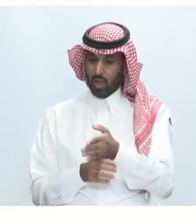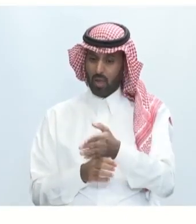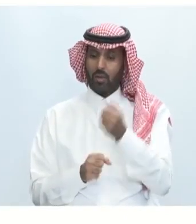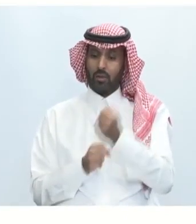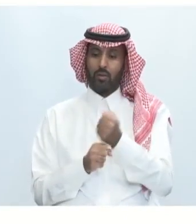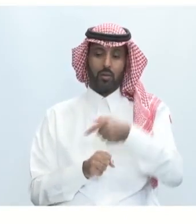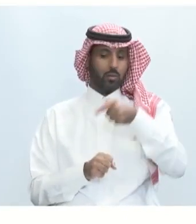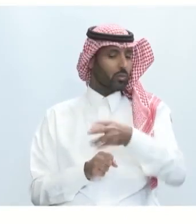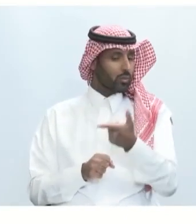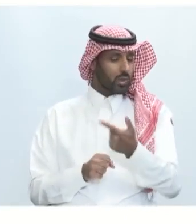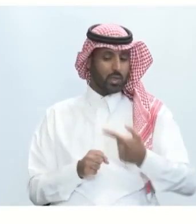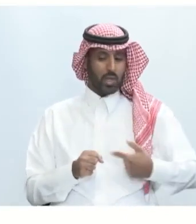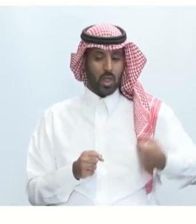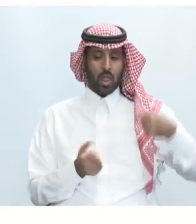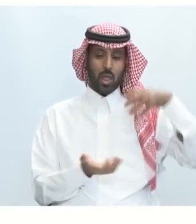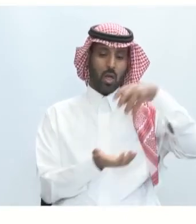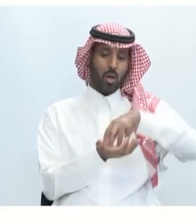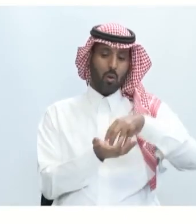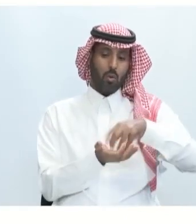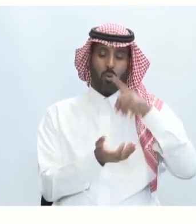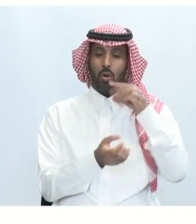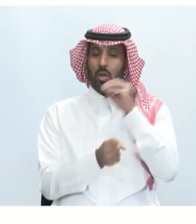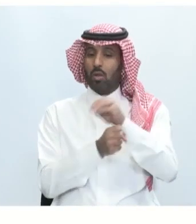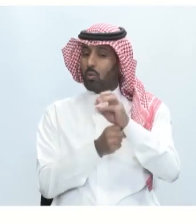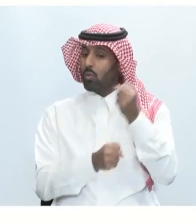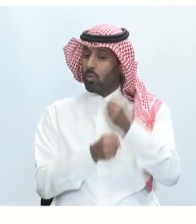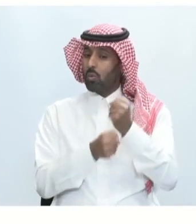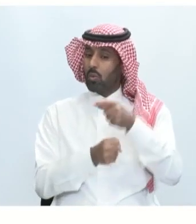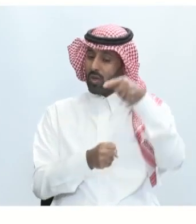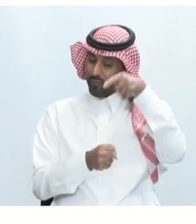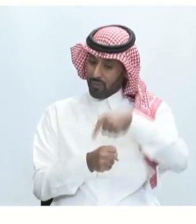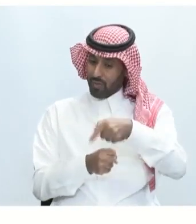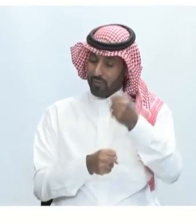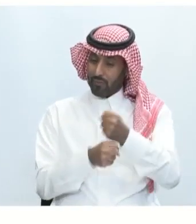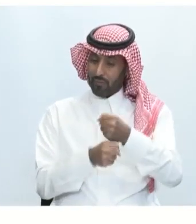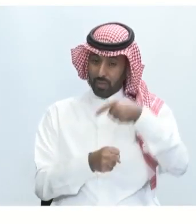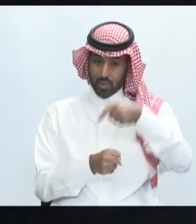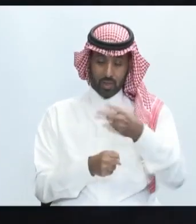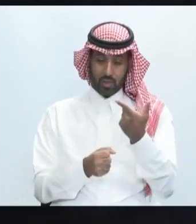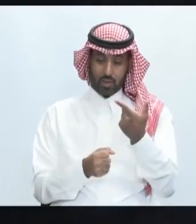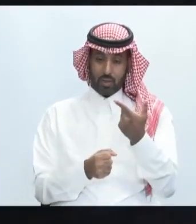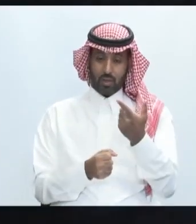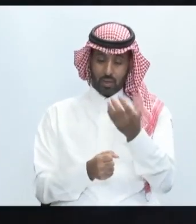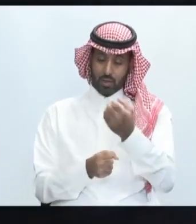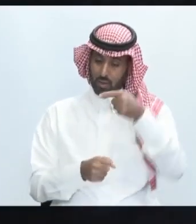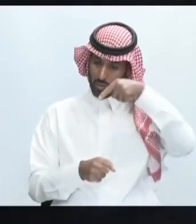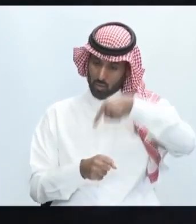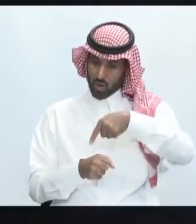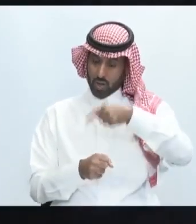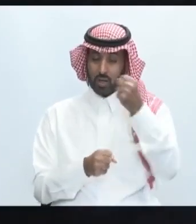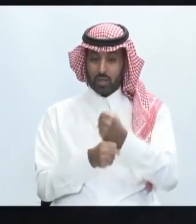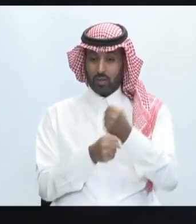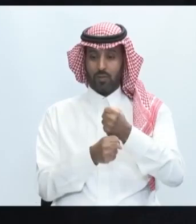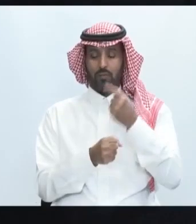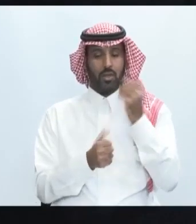a noun or a preposition that receives the action of the verb. The direct object is a noun or a